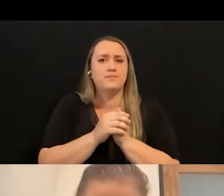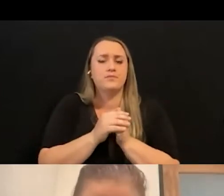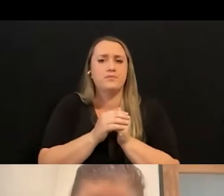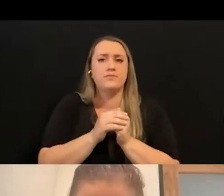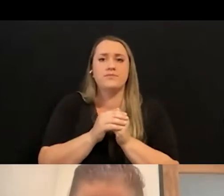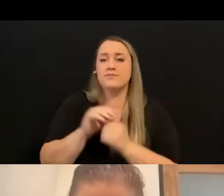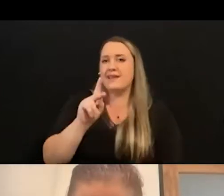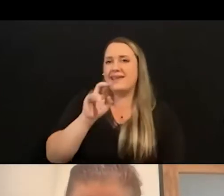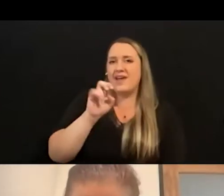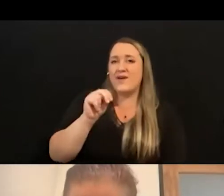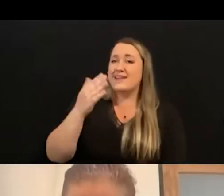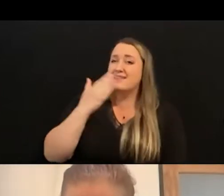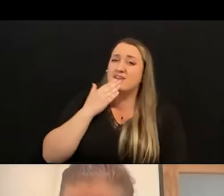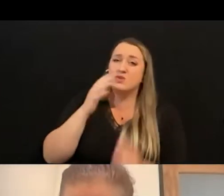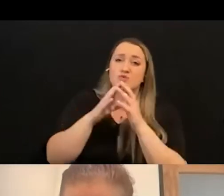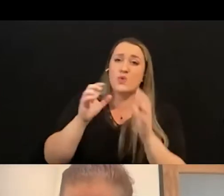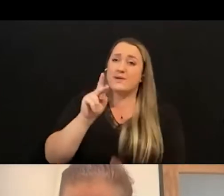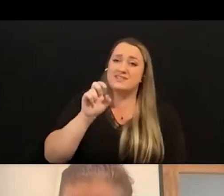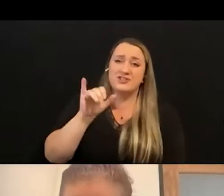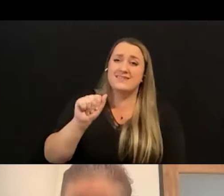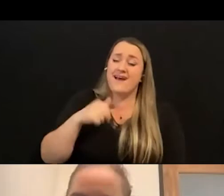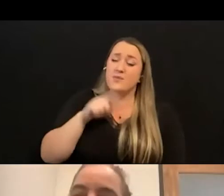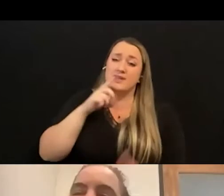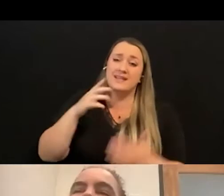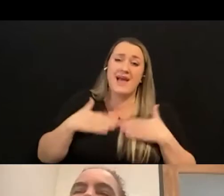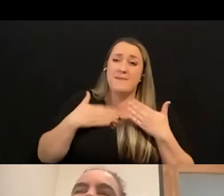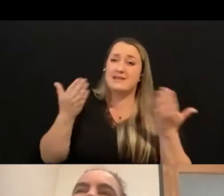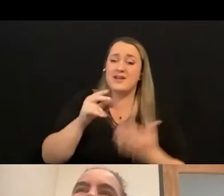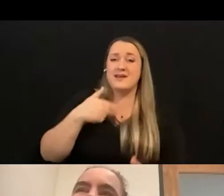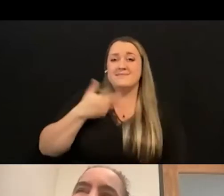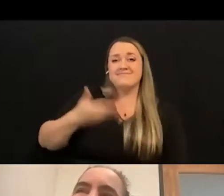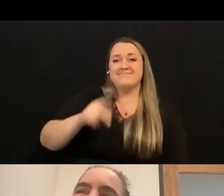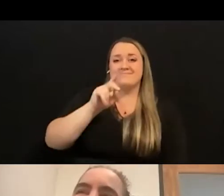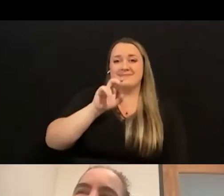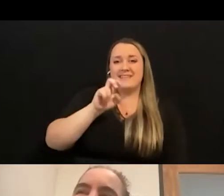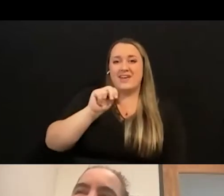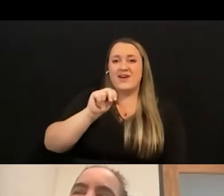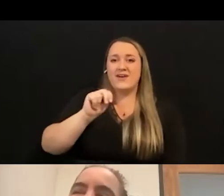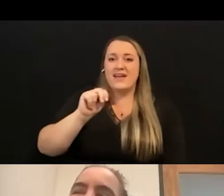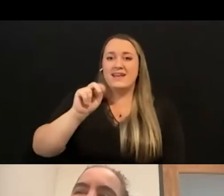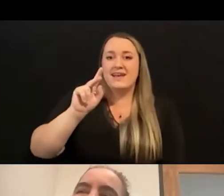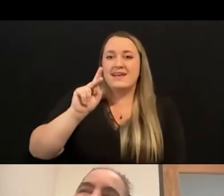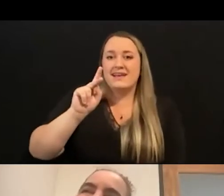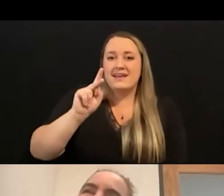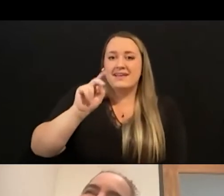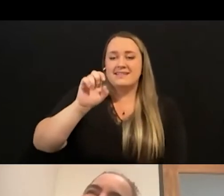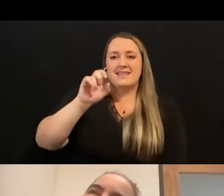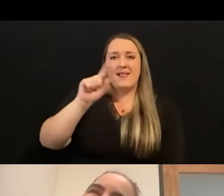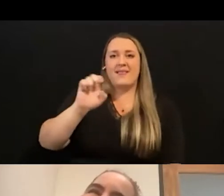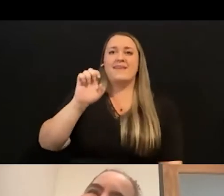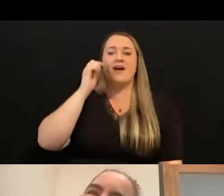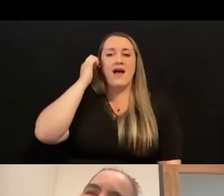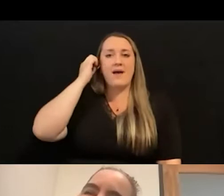Thank you so much, Kenya. I'm really happy to be here. I'm Karen Kienzle, the director of the Palo Alto Arts Center. I am a